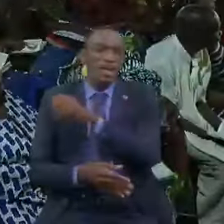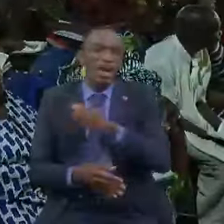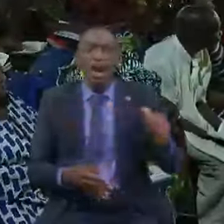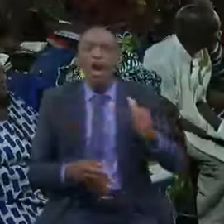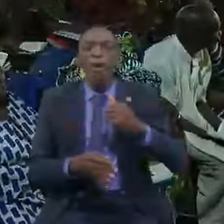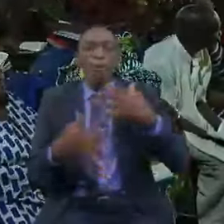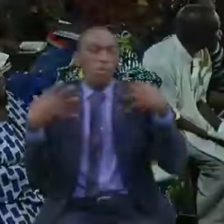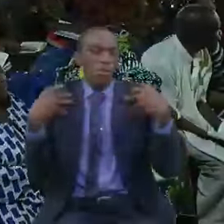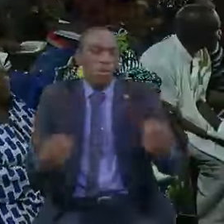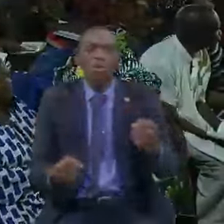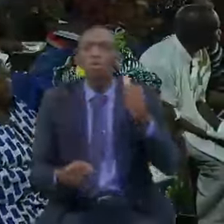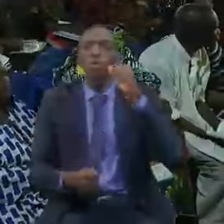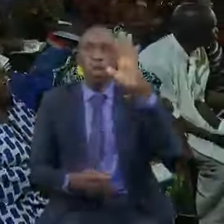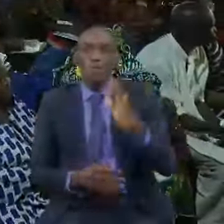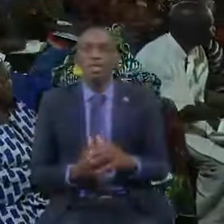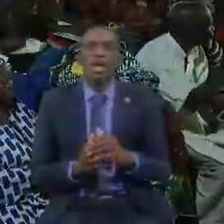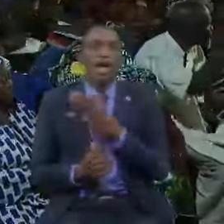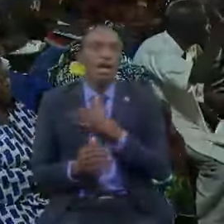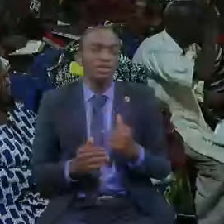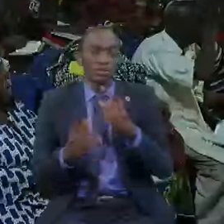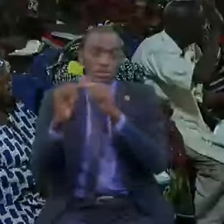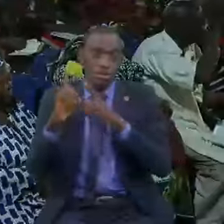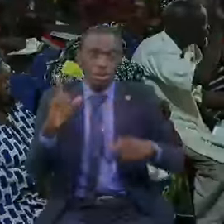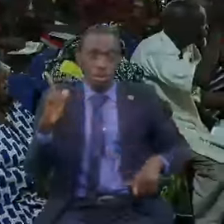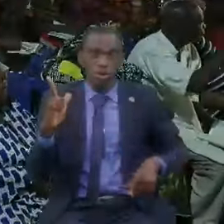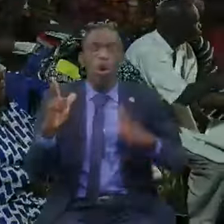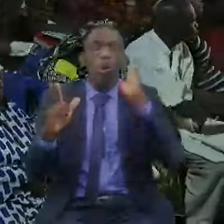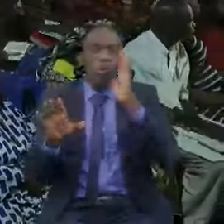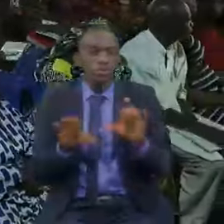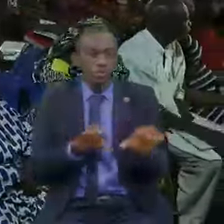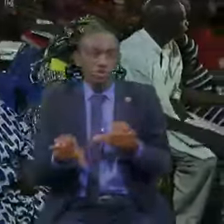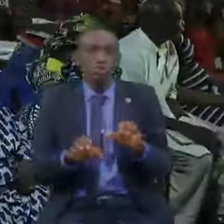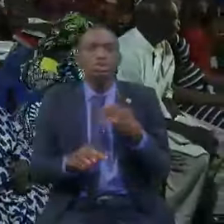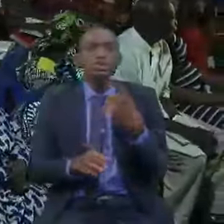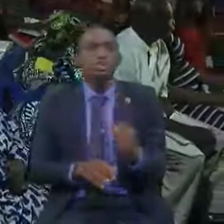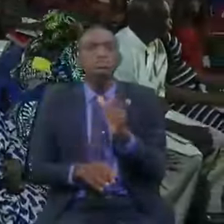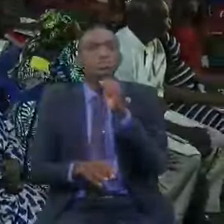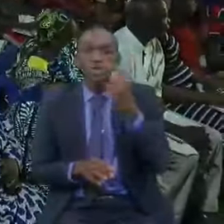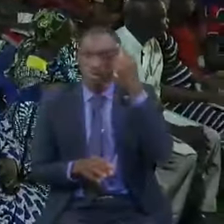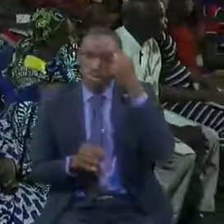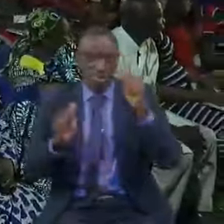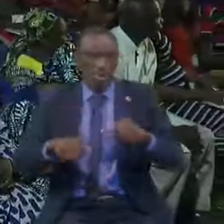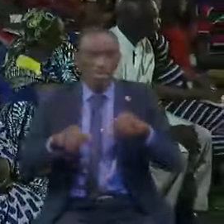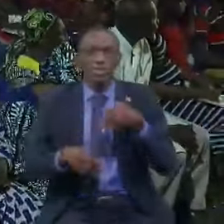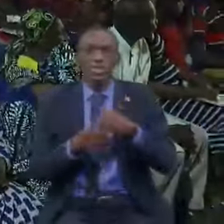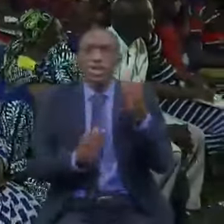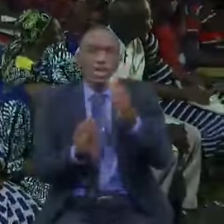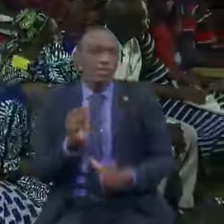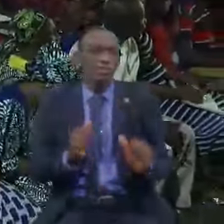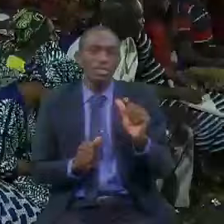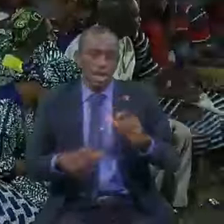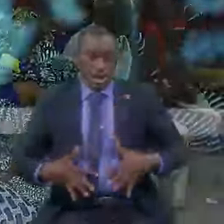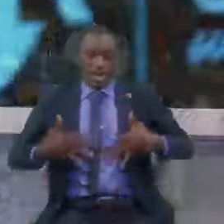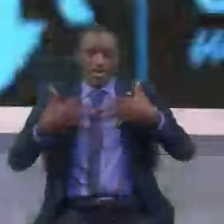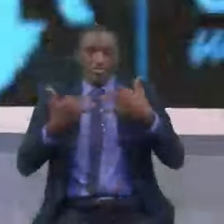And the Lord will do the unthinkable in every life tonight in Jesus'